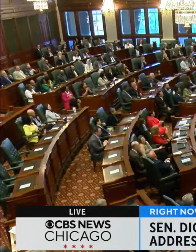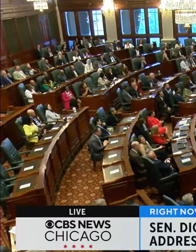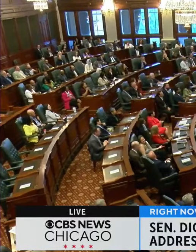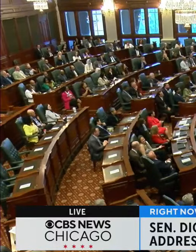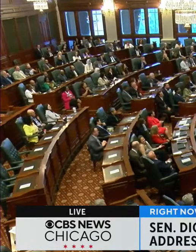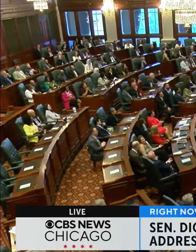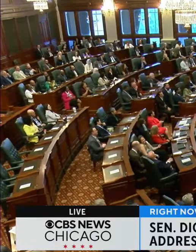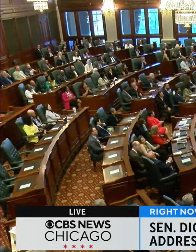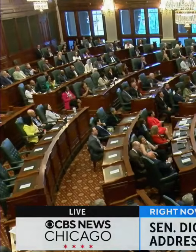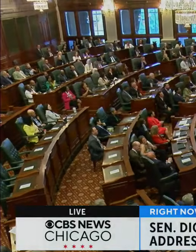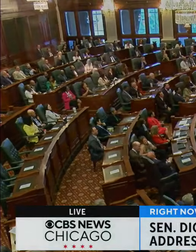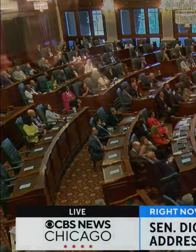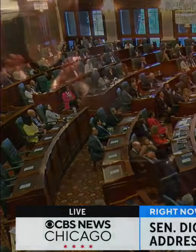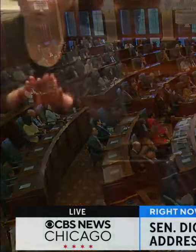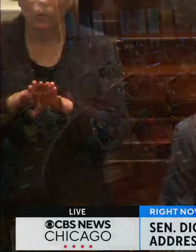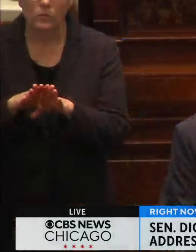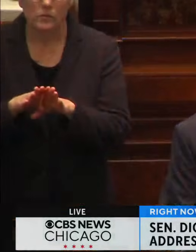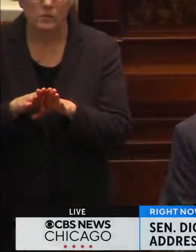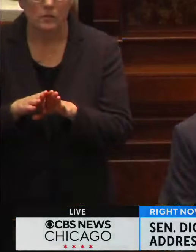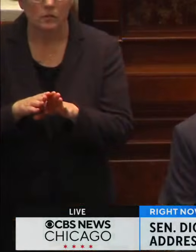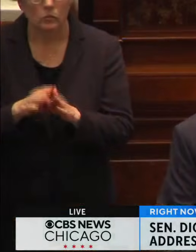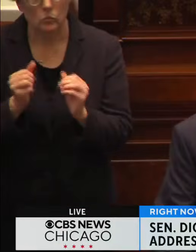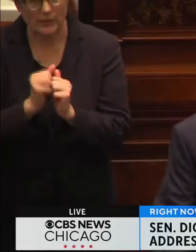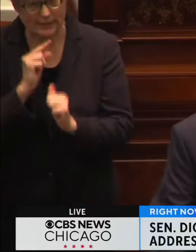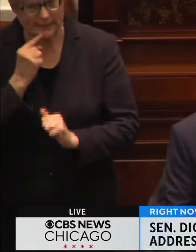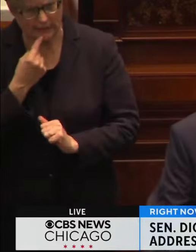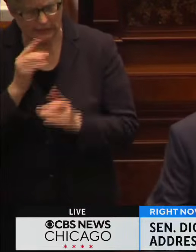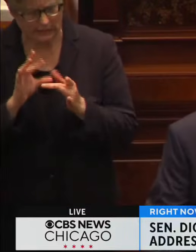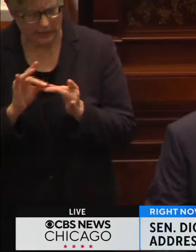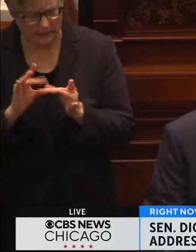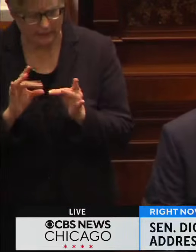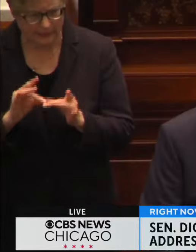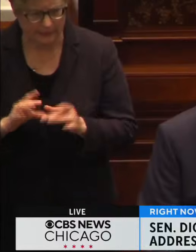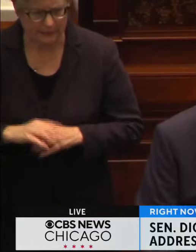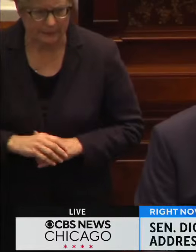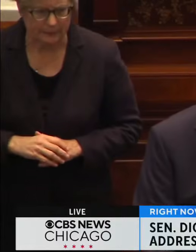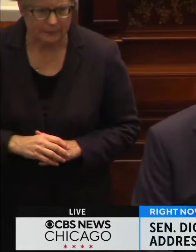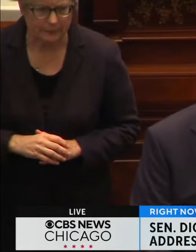I want to close on a serious note here.